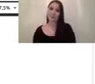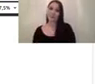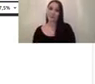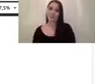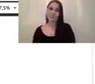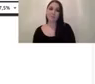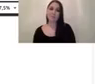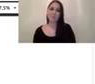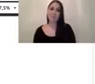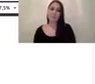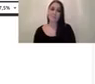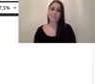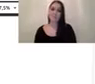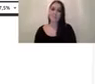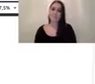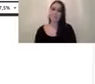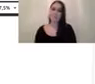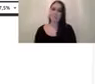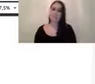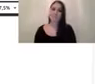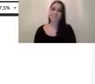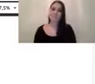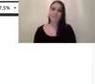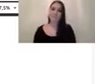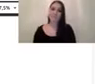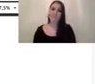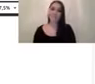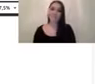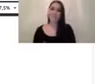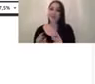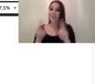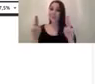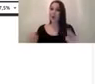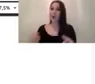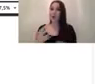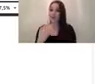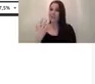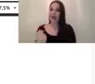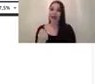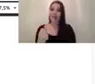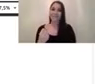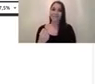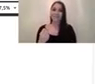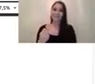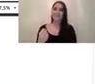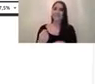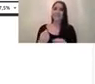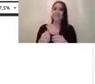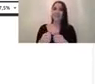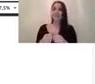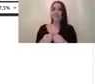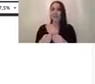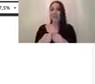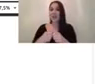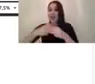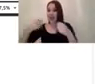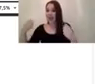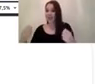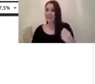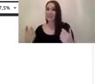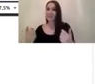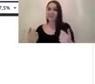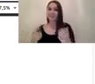Nonetheless, there are applications out there in the market that require line scan cameras if you're not so familiar with lens